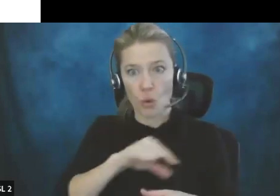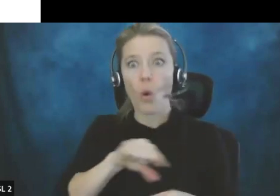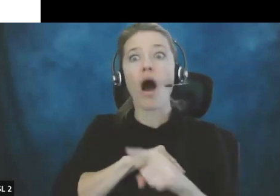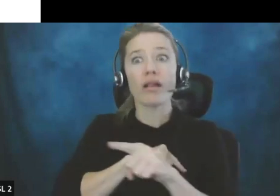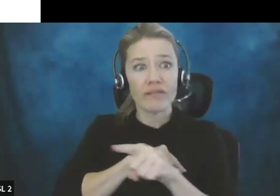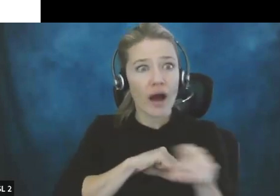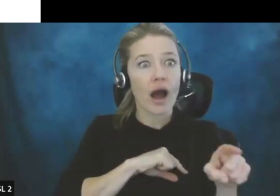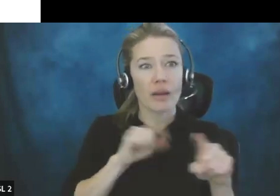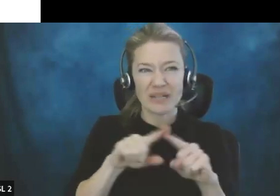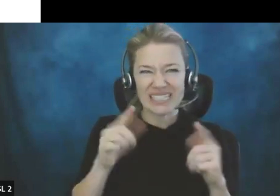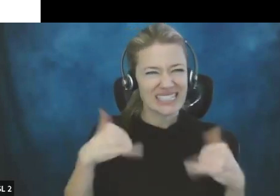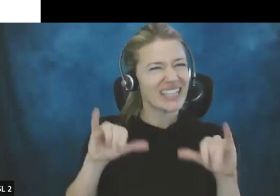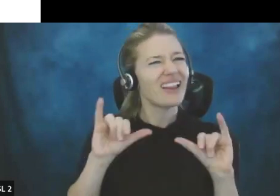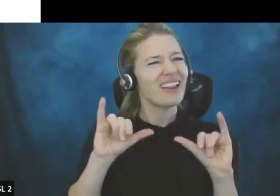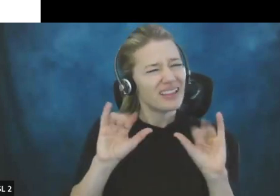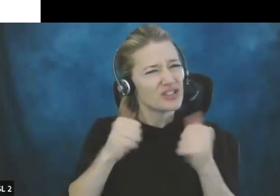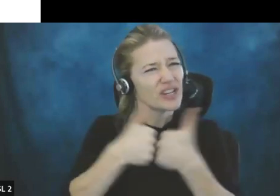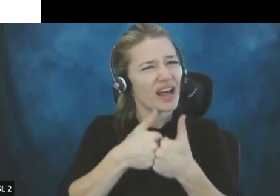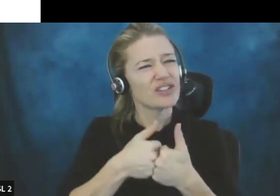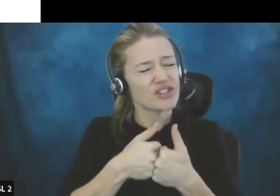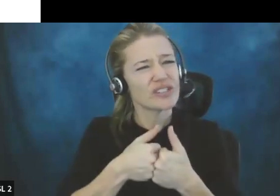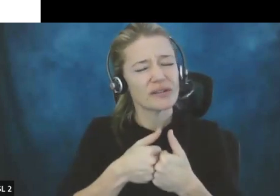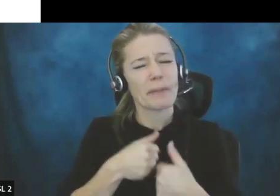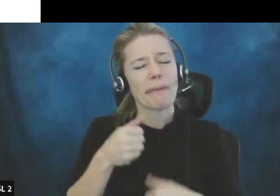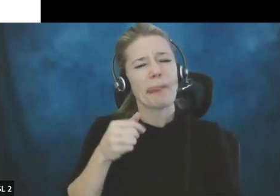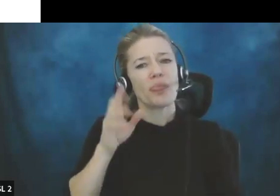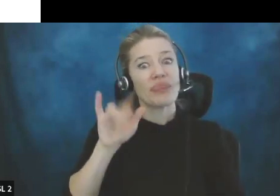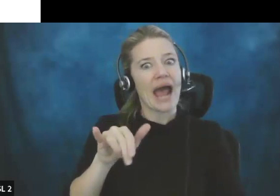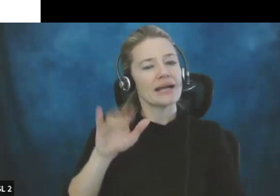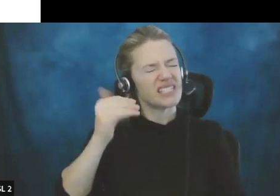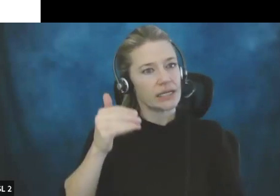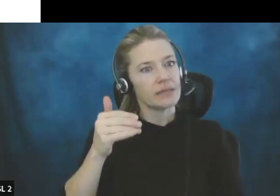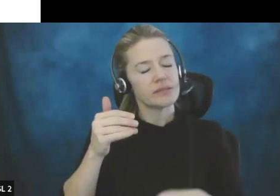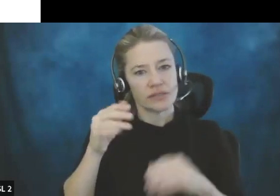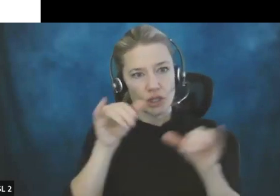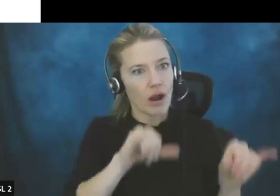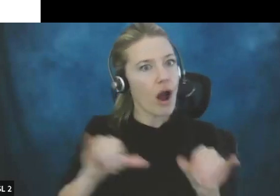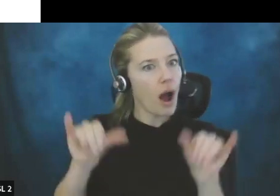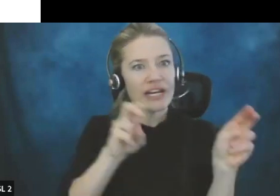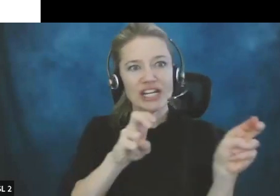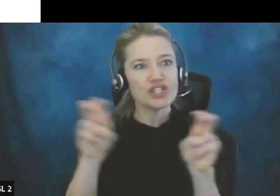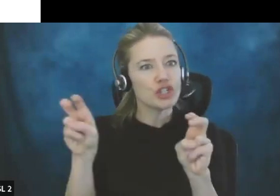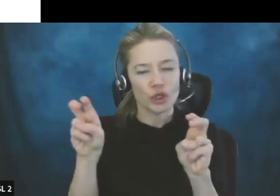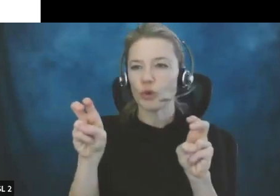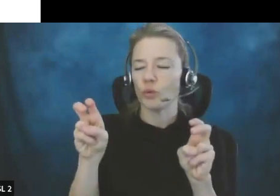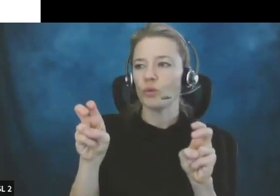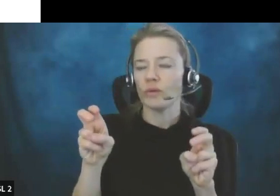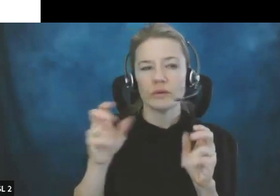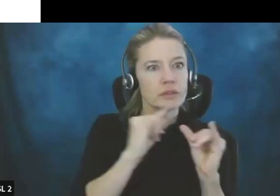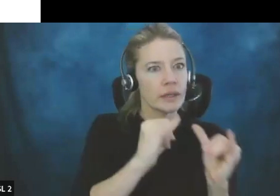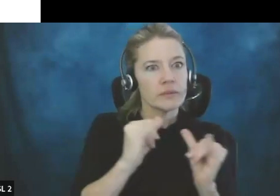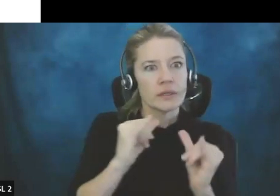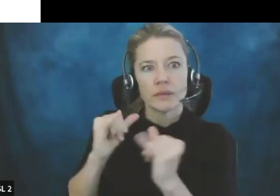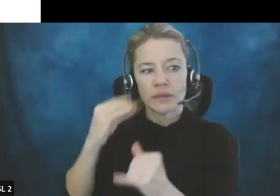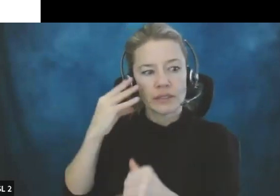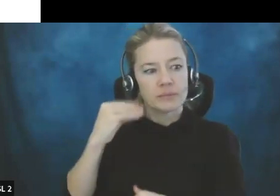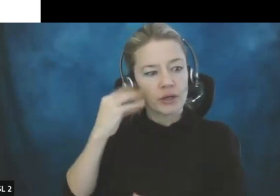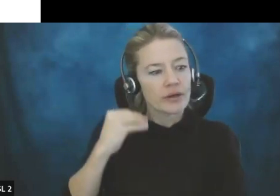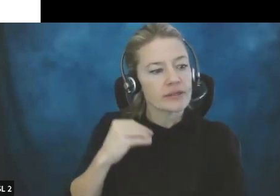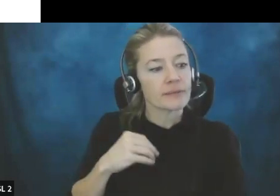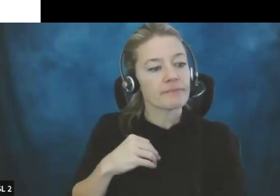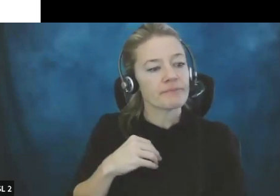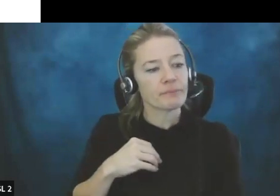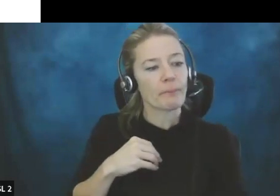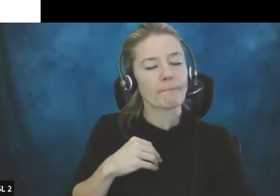might be eligible for and that they need. This ended up being a common issue that everyone could agree